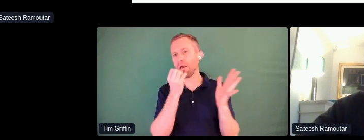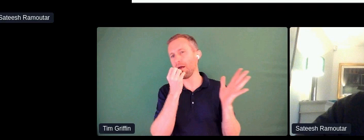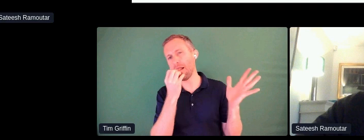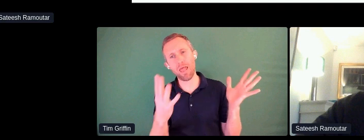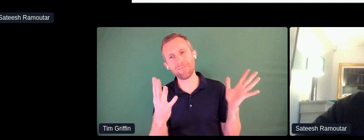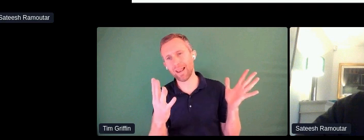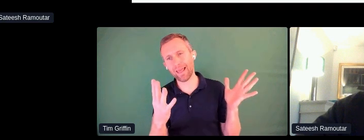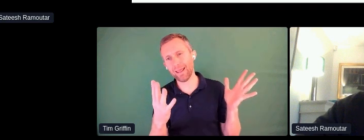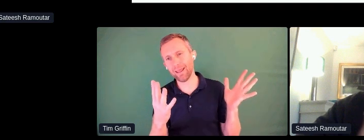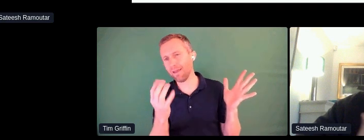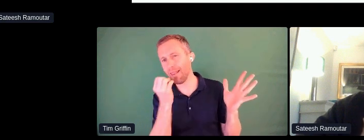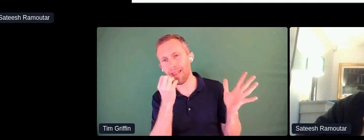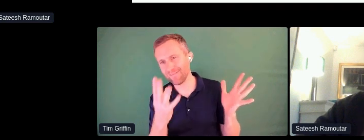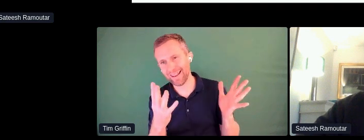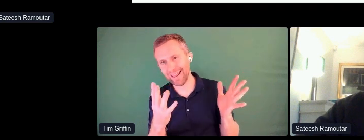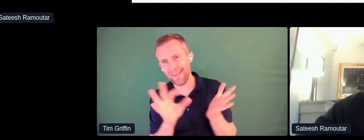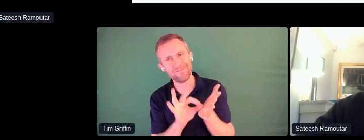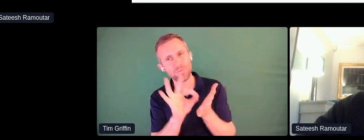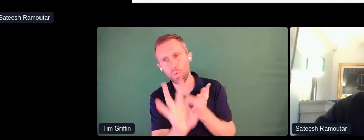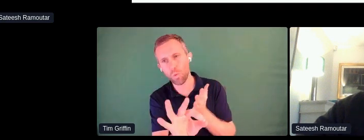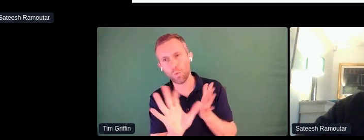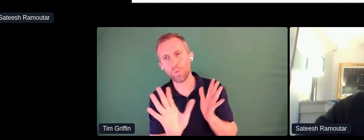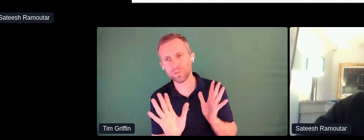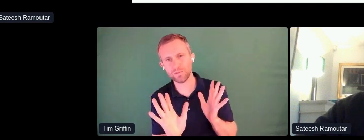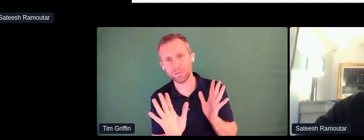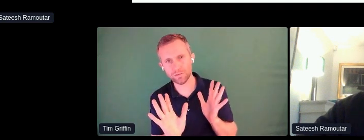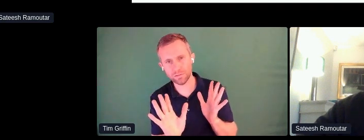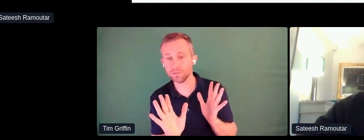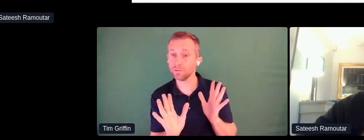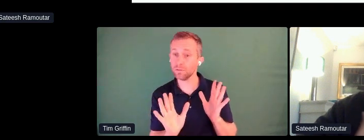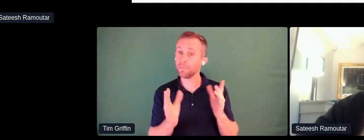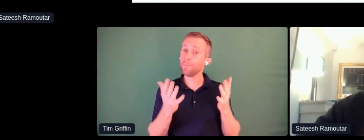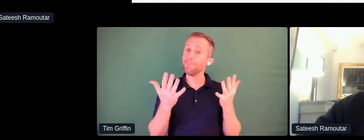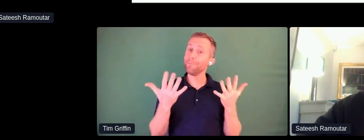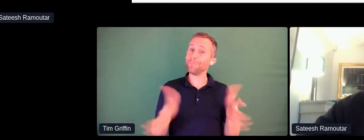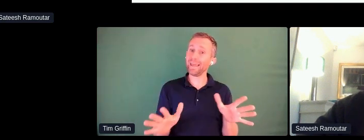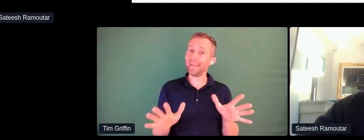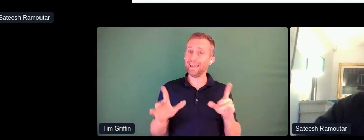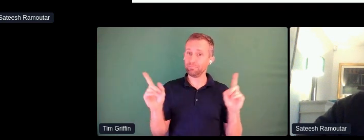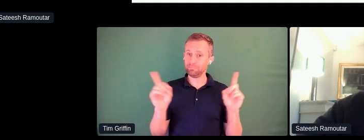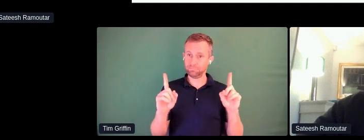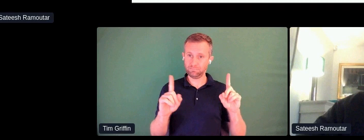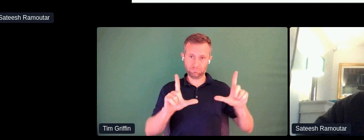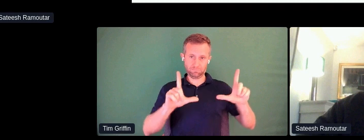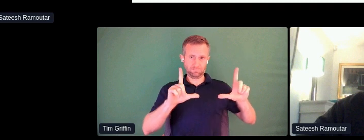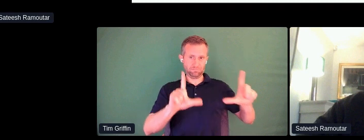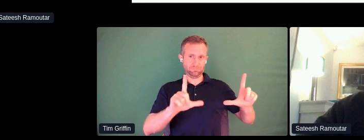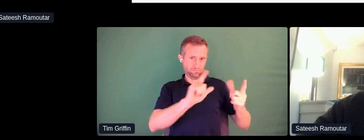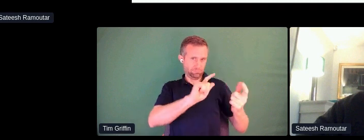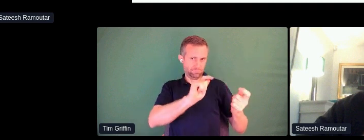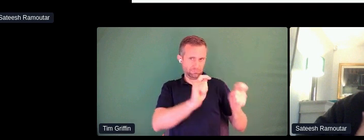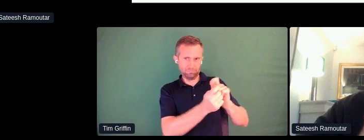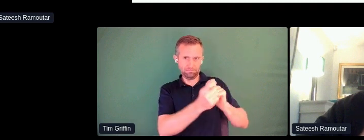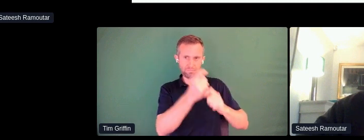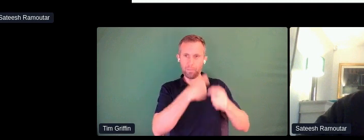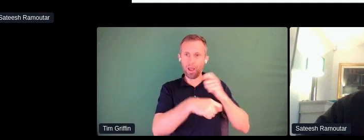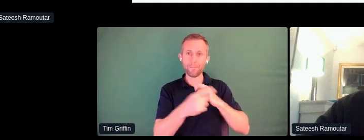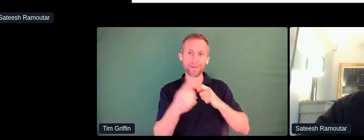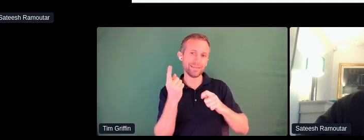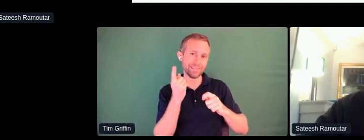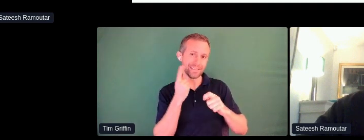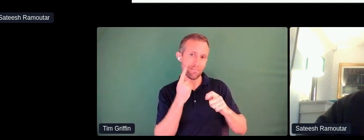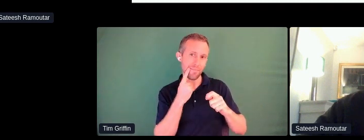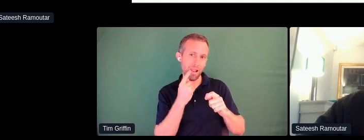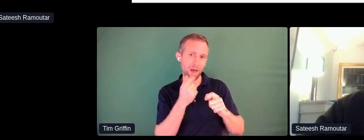do at Easology with Samsung? We try and simplify the user interface without reducing functionality, and address the